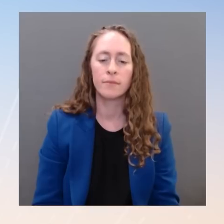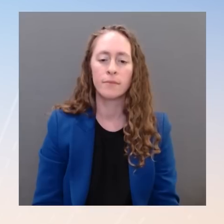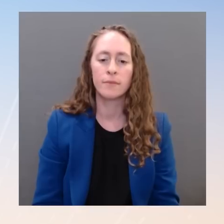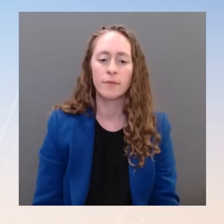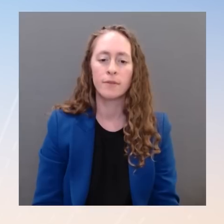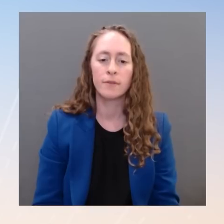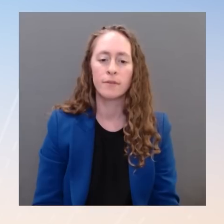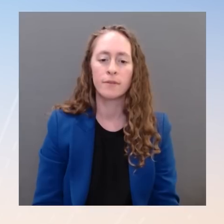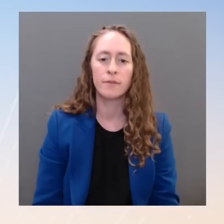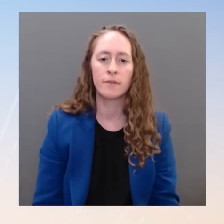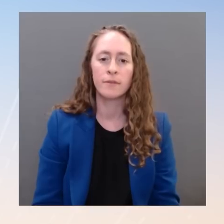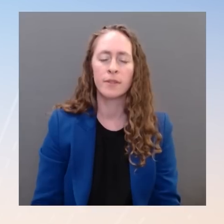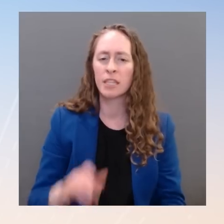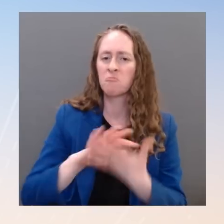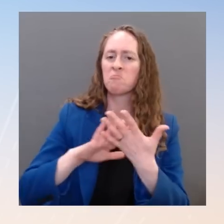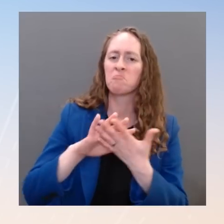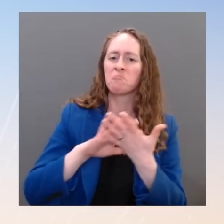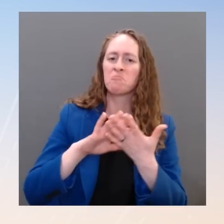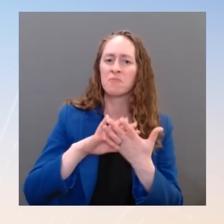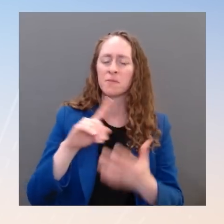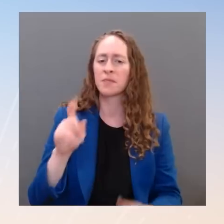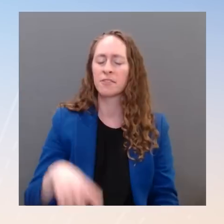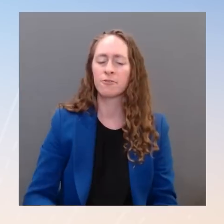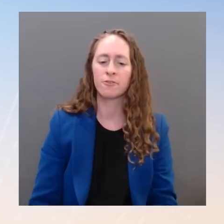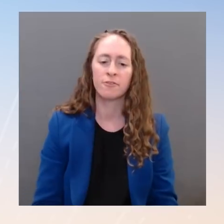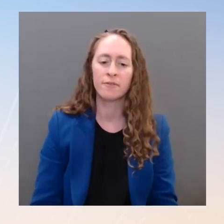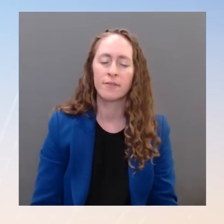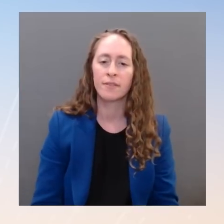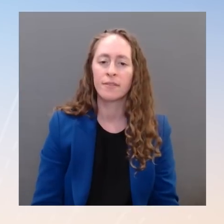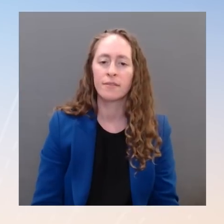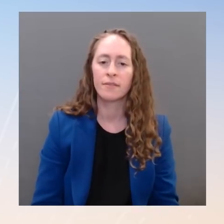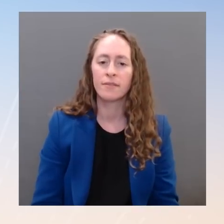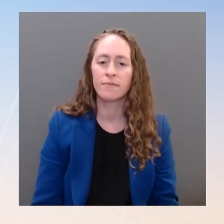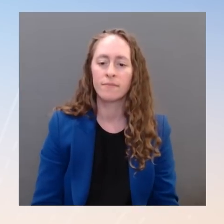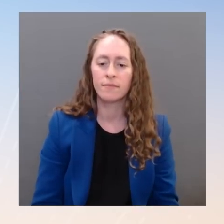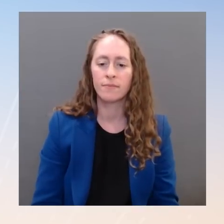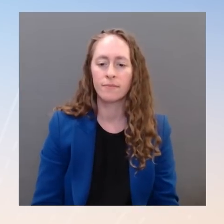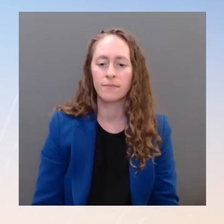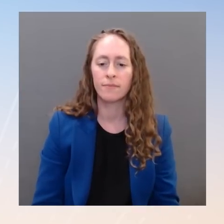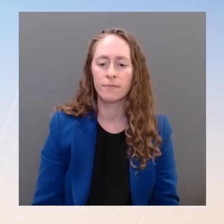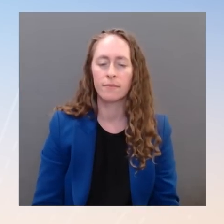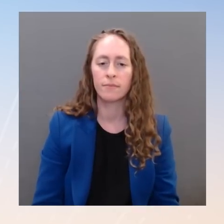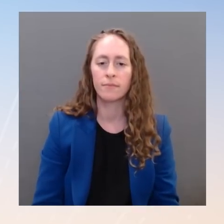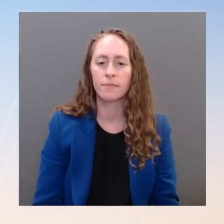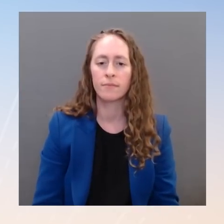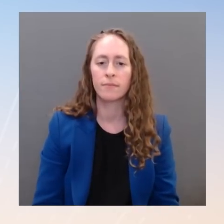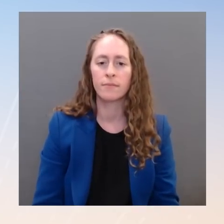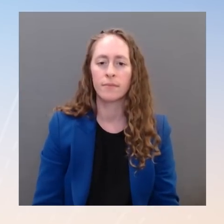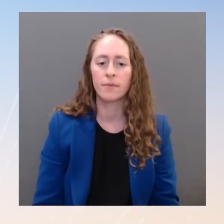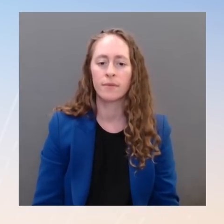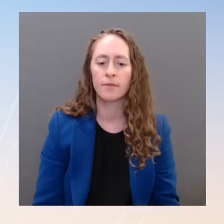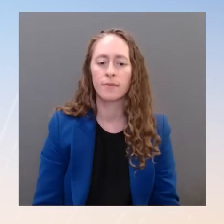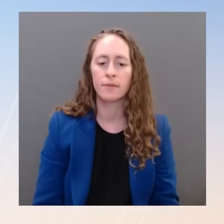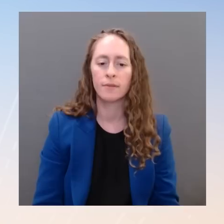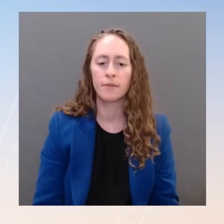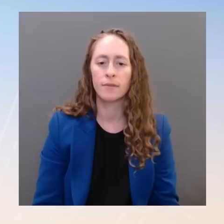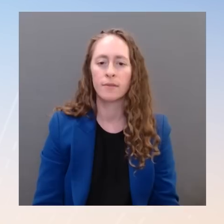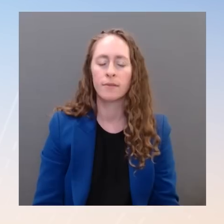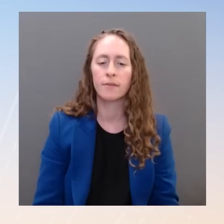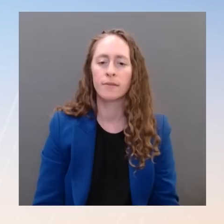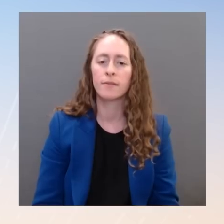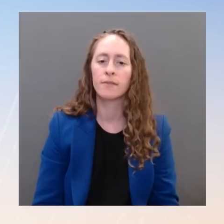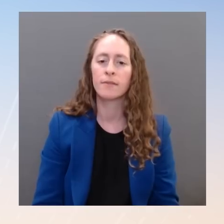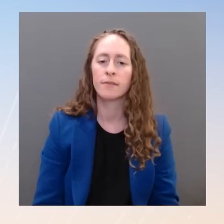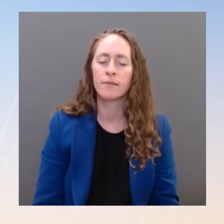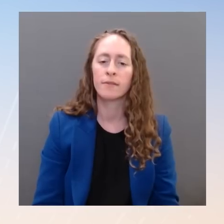pleased Trevor is home with his family, but he is asking, why hasn't more been done to secure my release? What is